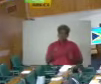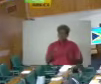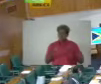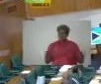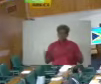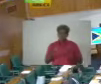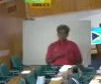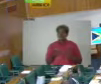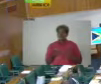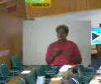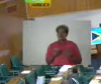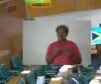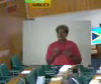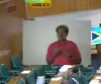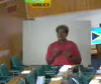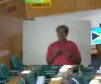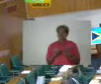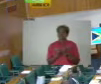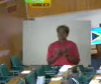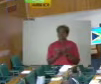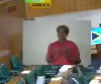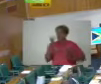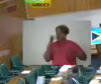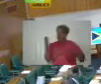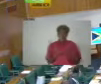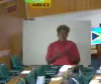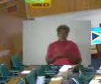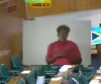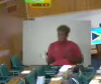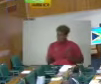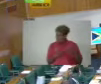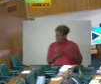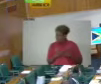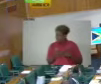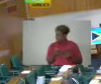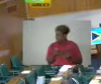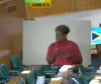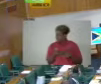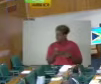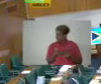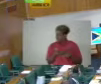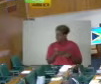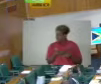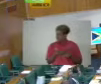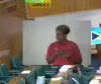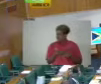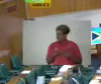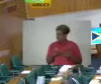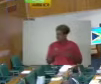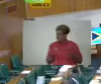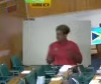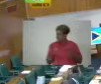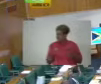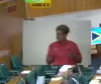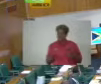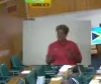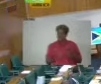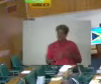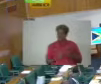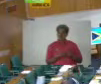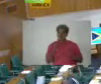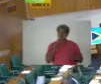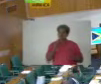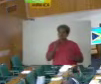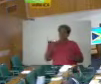The electricity assistance was not in their manifesto. And the